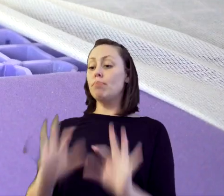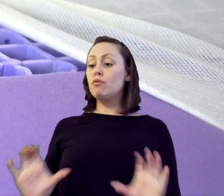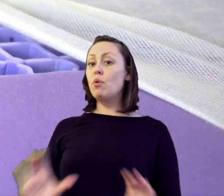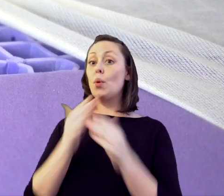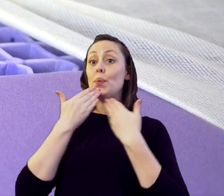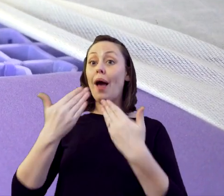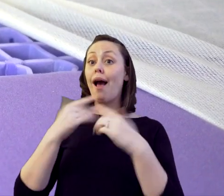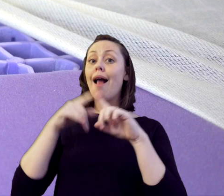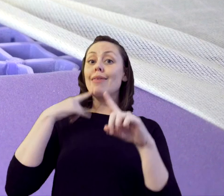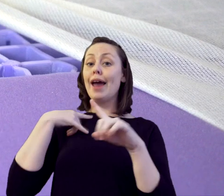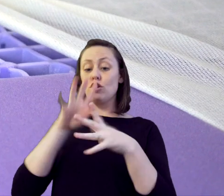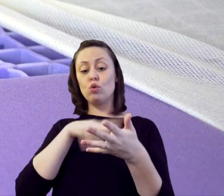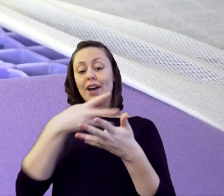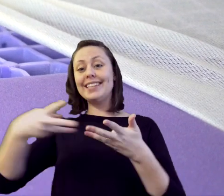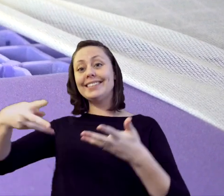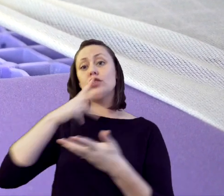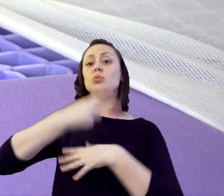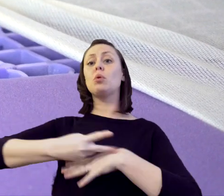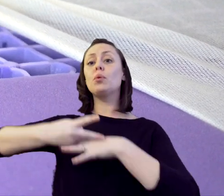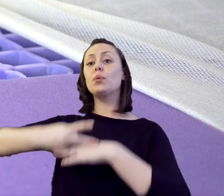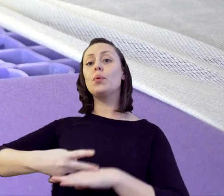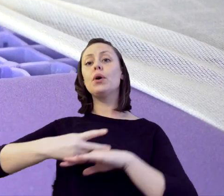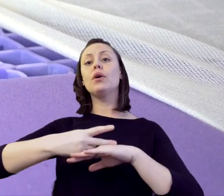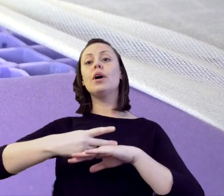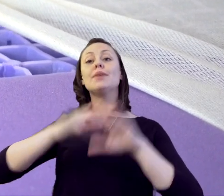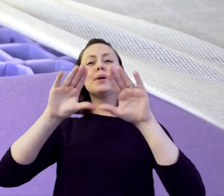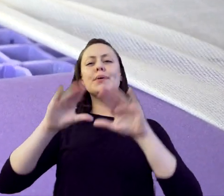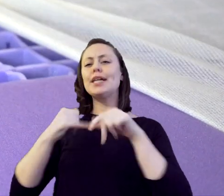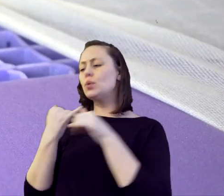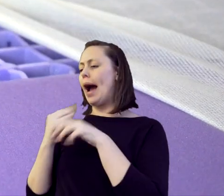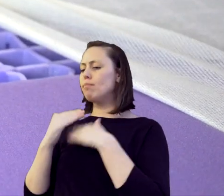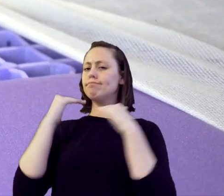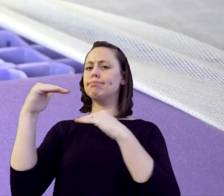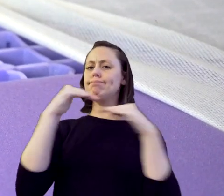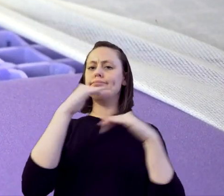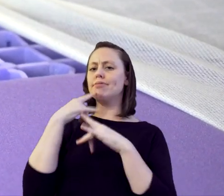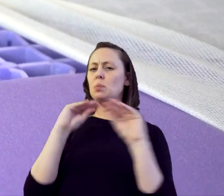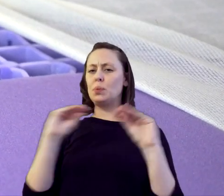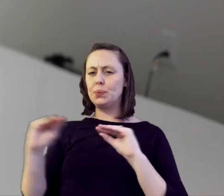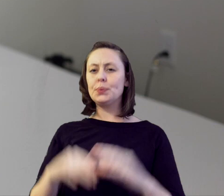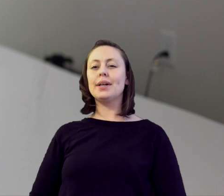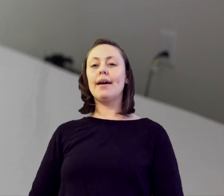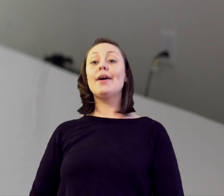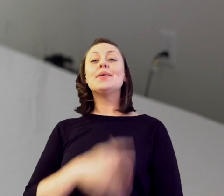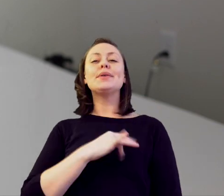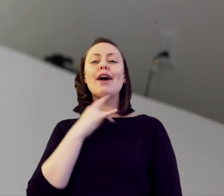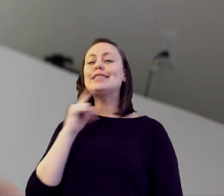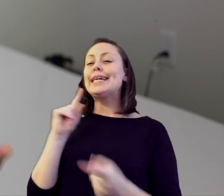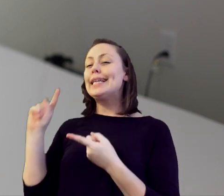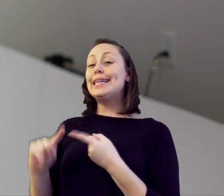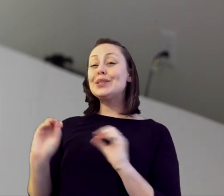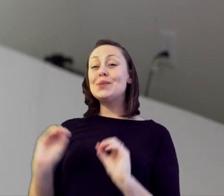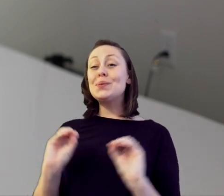The walls of the grid buckle under your body weight, but do a great job at isolating this movement. We felt little to